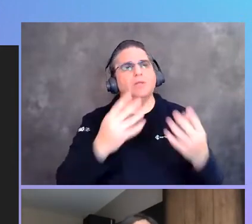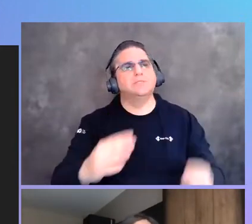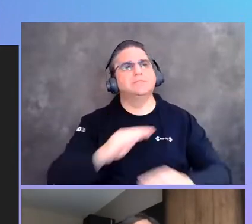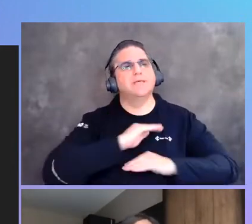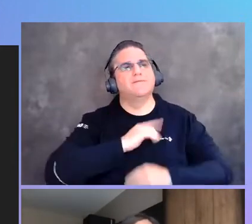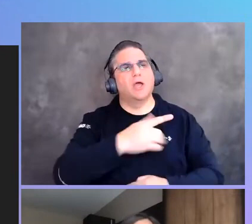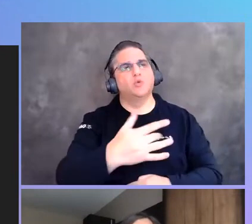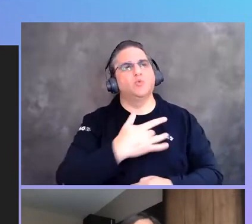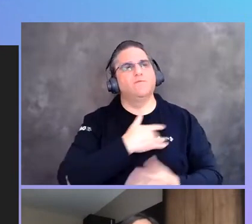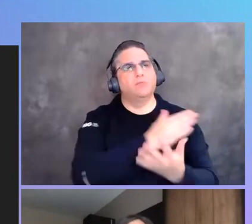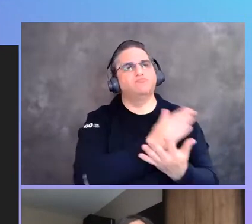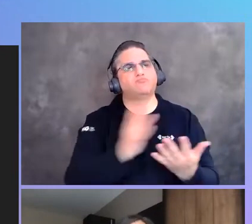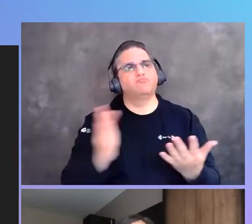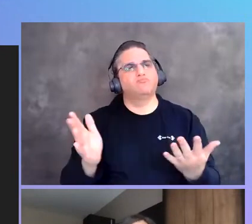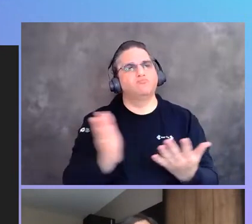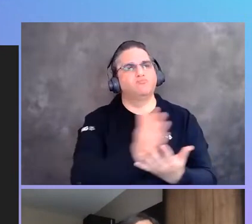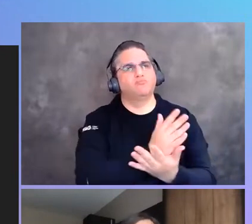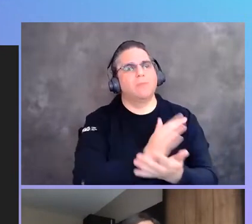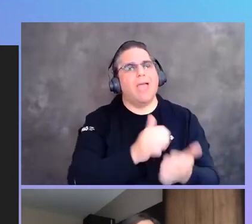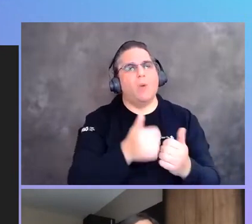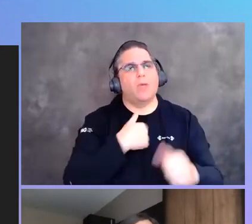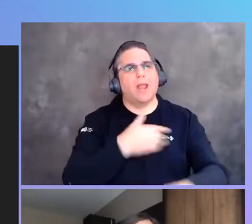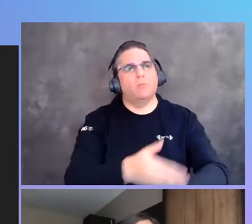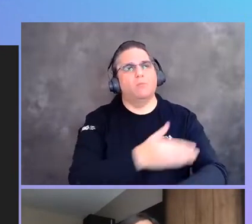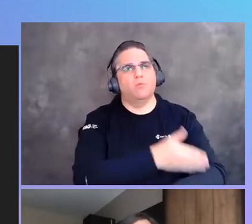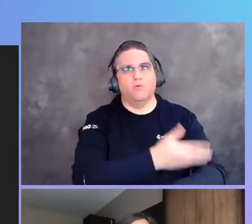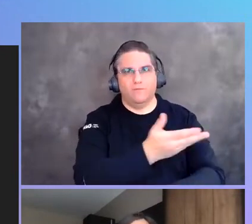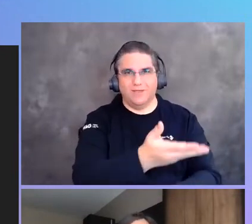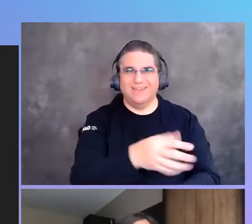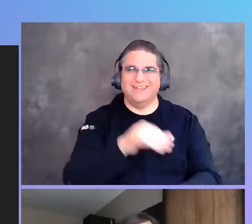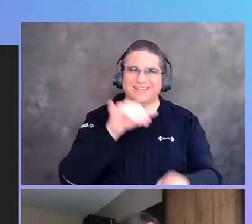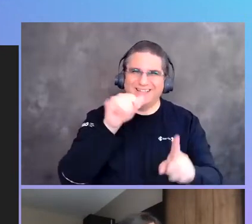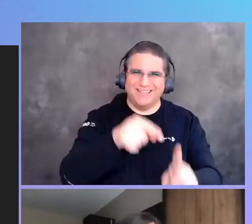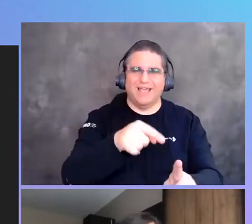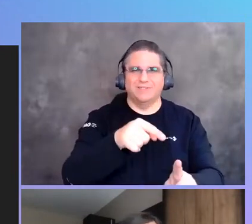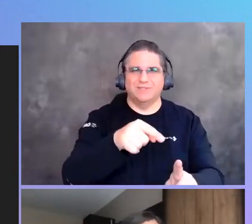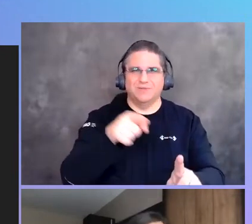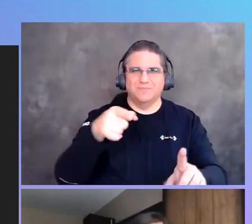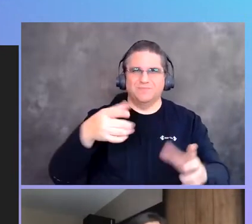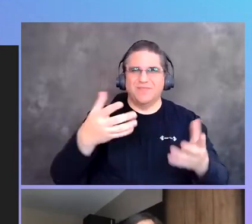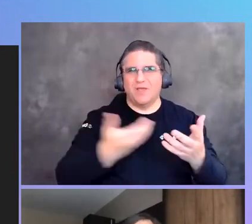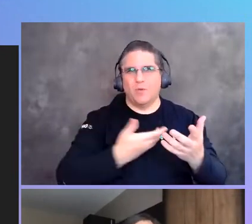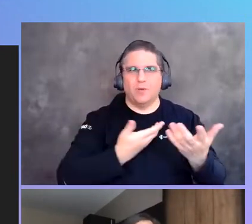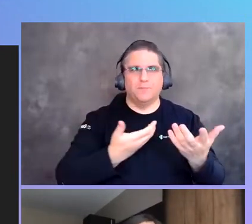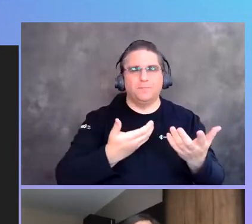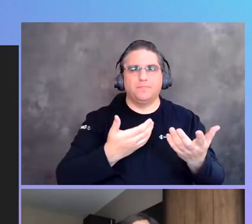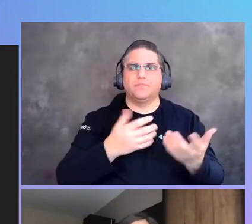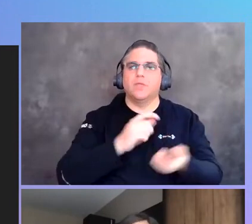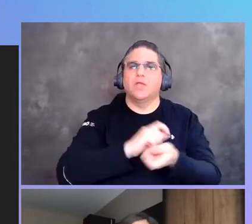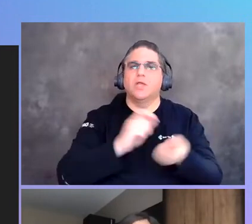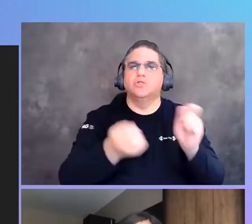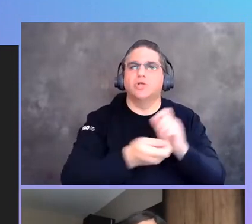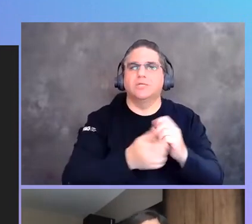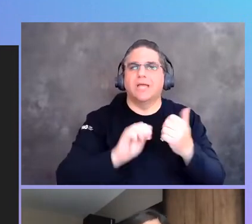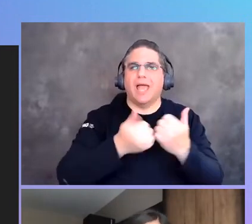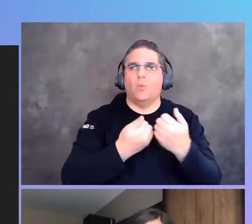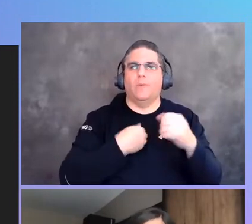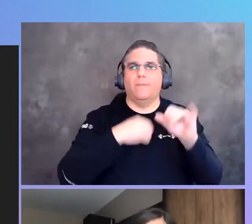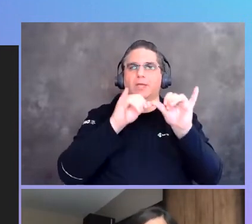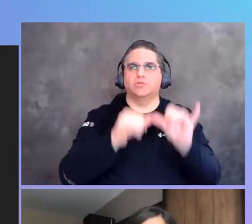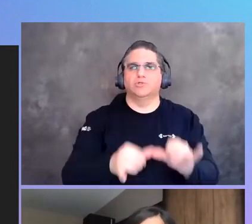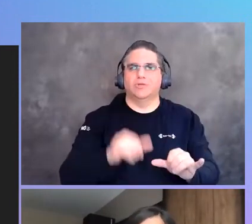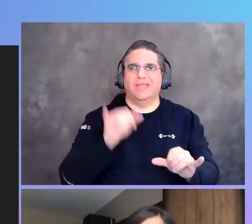And how can I improve that? So that's really the shift in the measurement criteria itself.